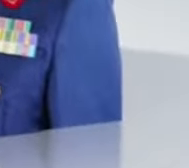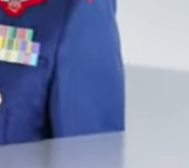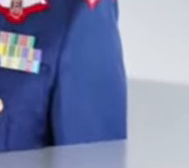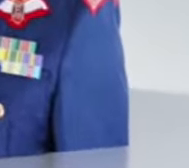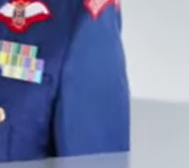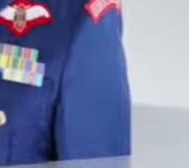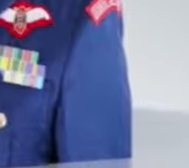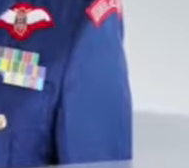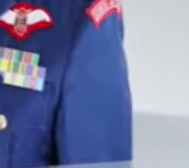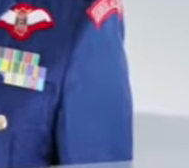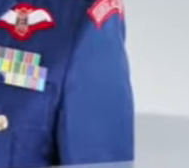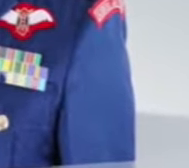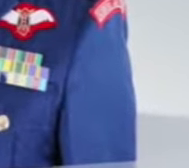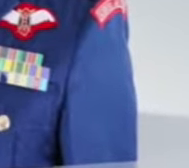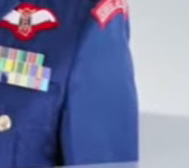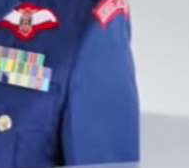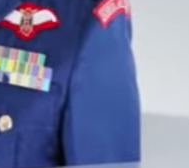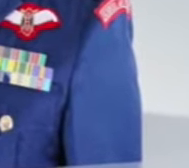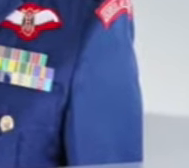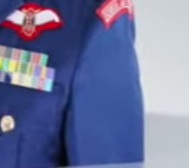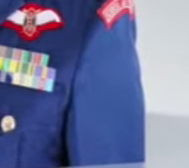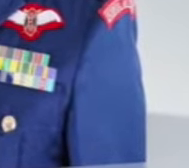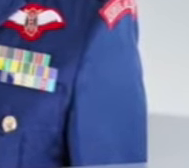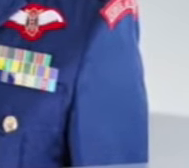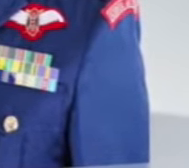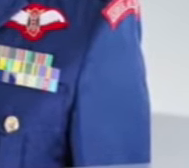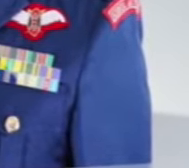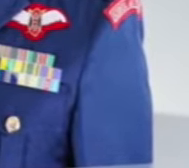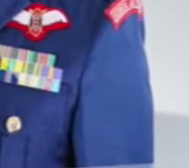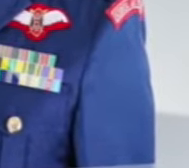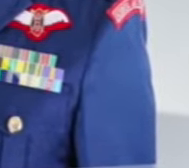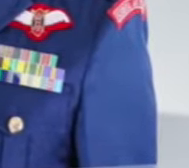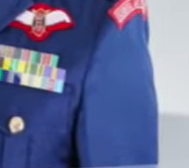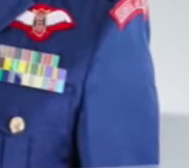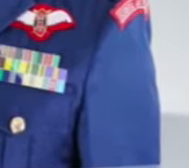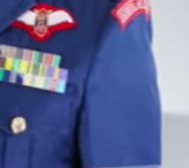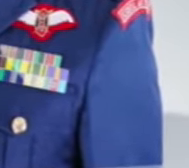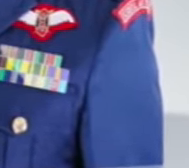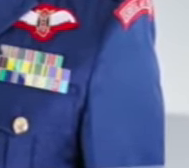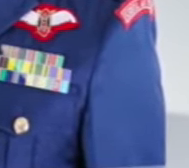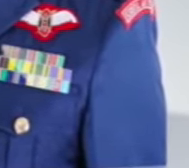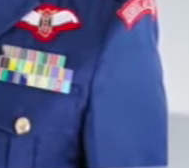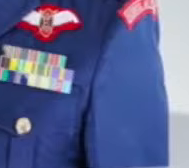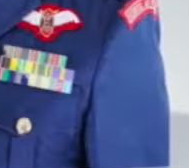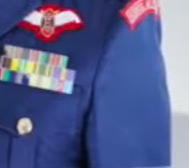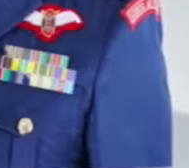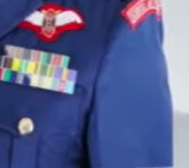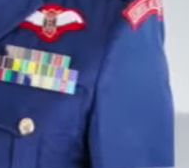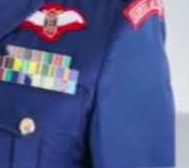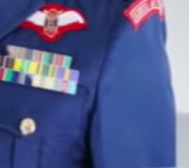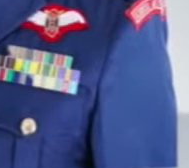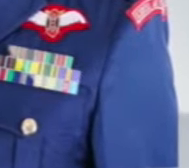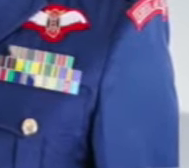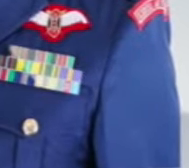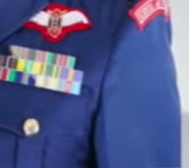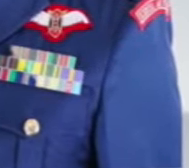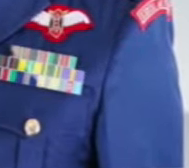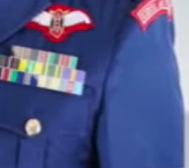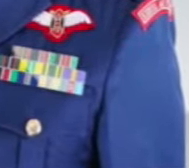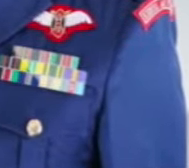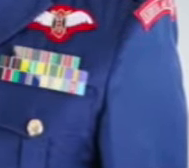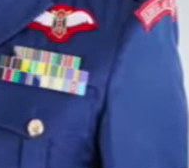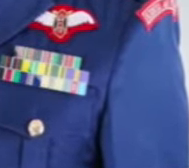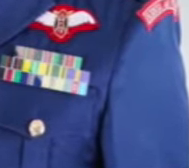July 2021, he was also promoted to the rank of lieutenant general and appointed deputy chief of the defense forces,